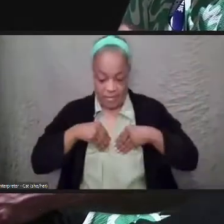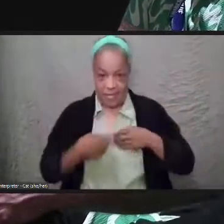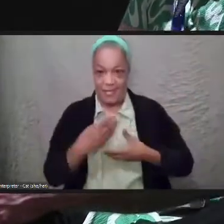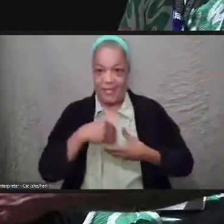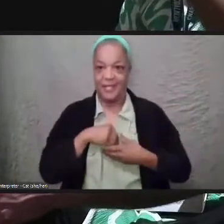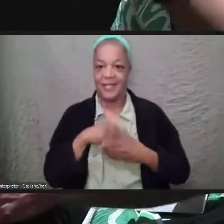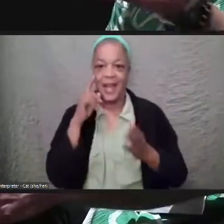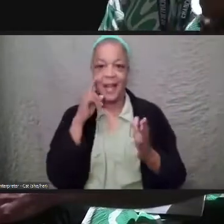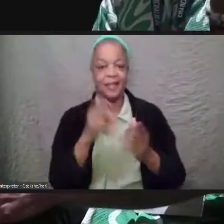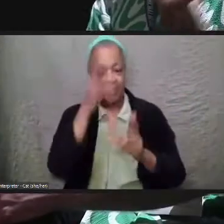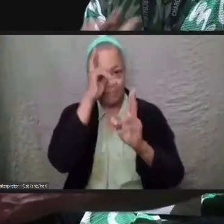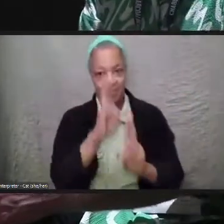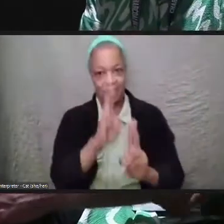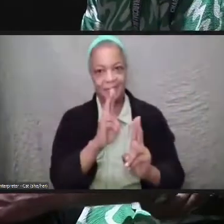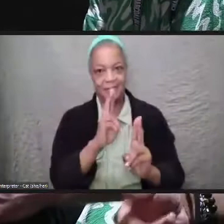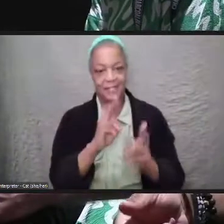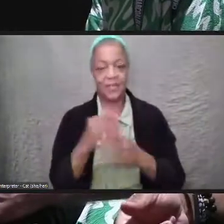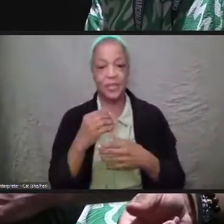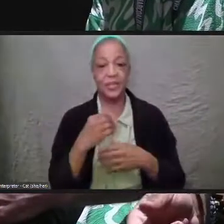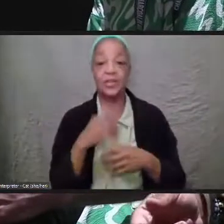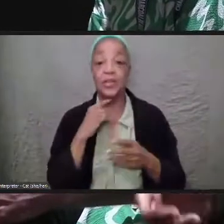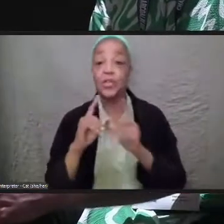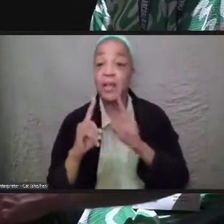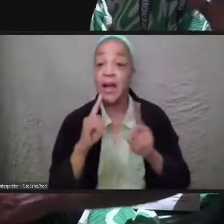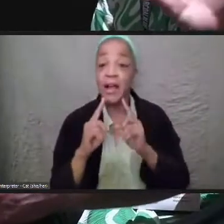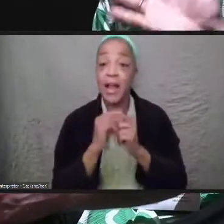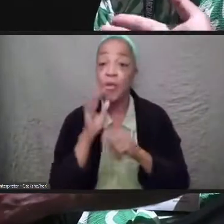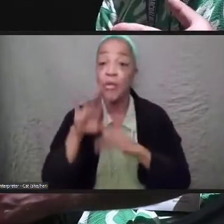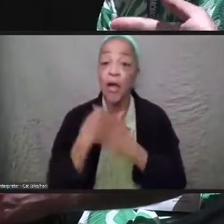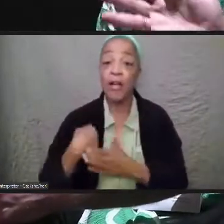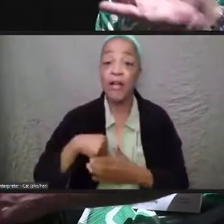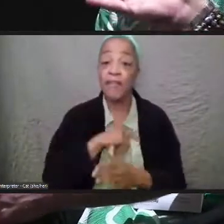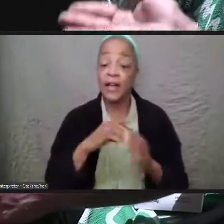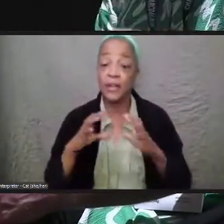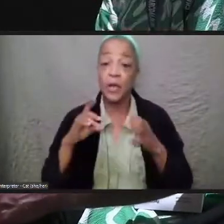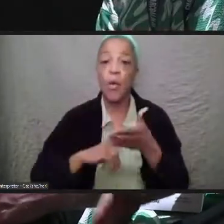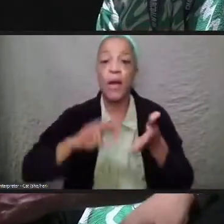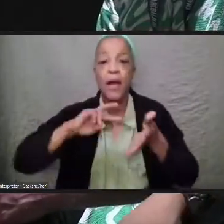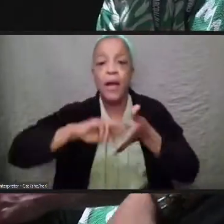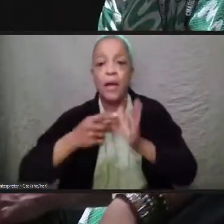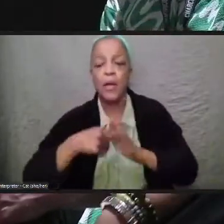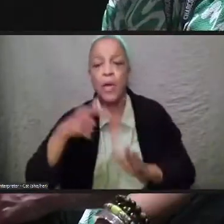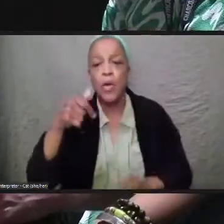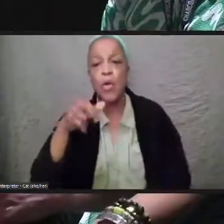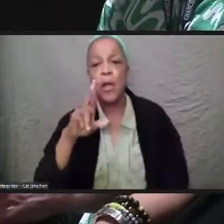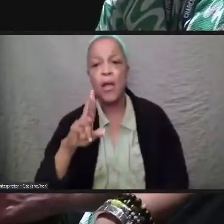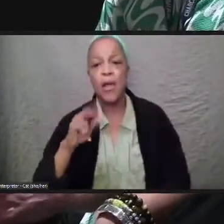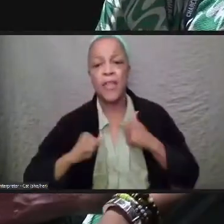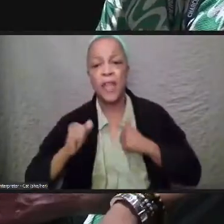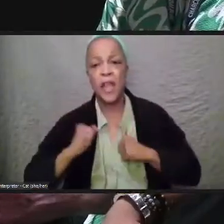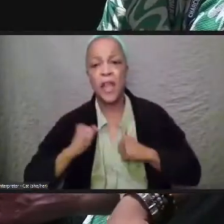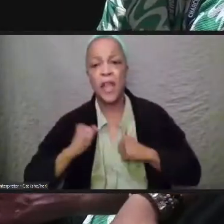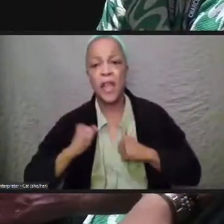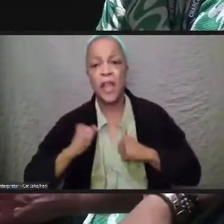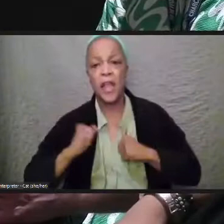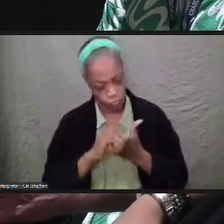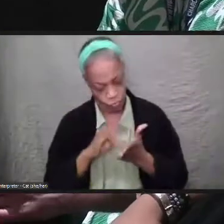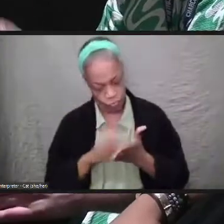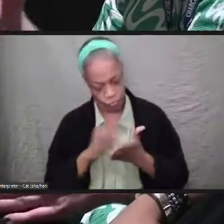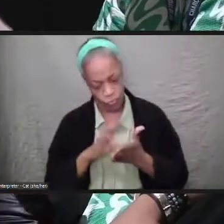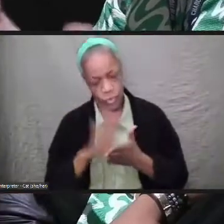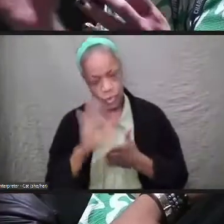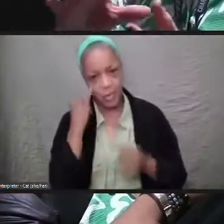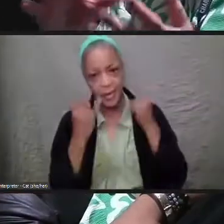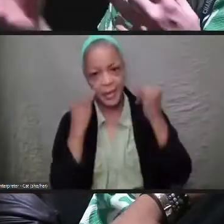well. So make sure that it's a dialogue between all of us. What is queer theater? That is your prompt. So the, you